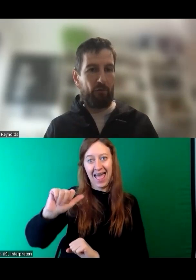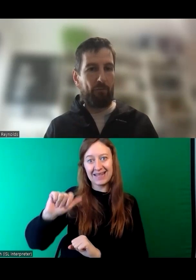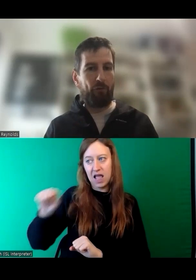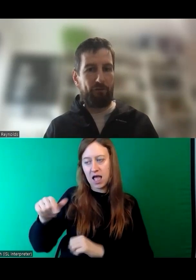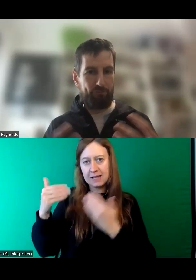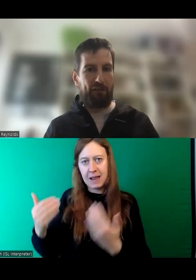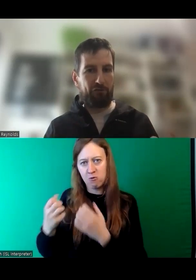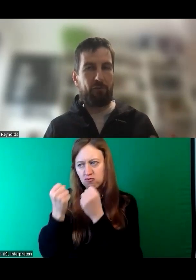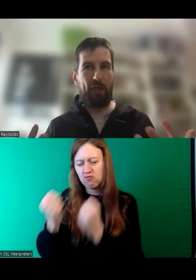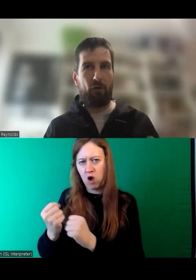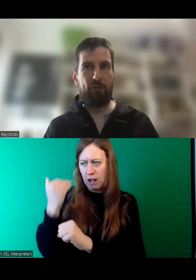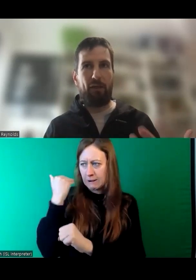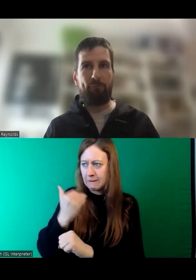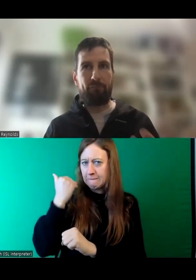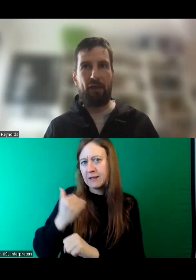is the most